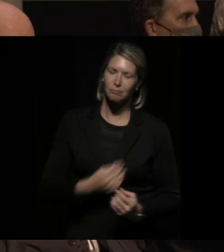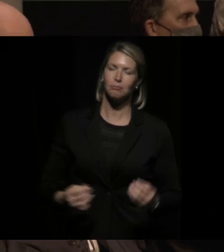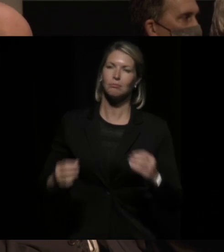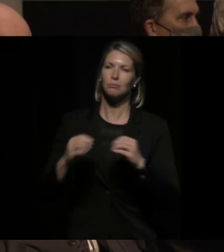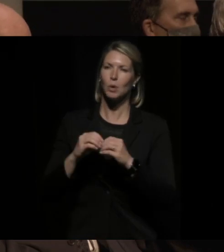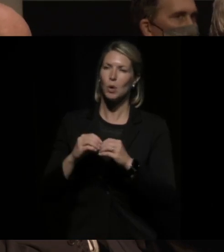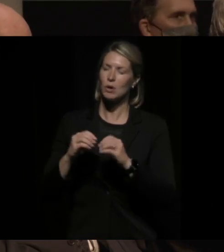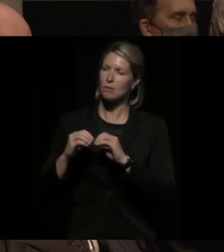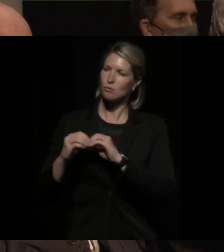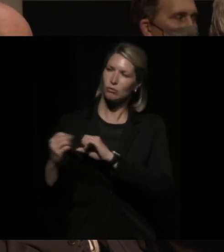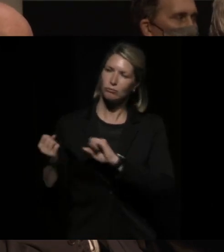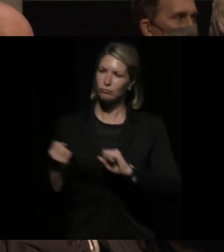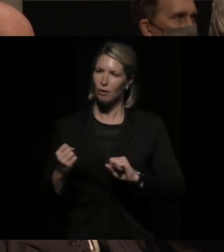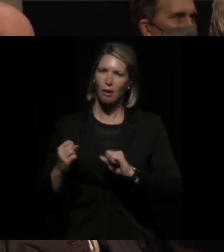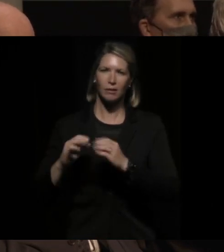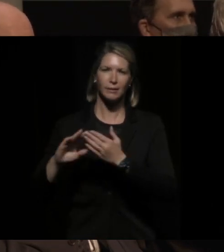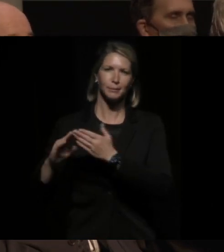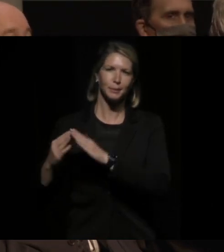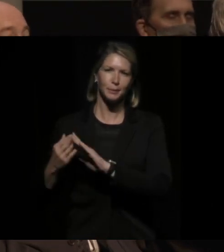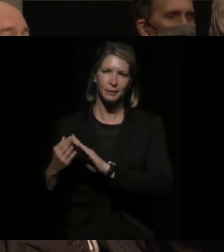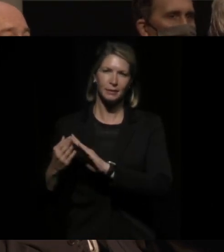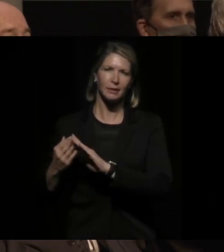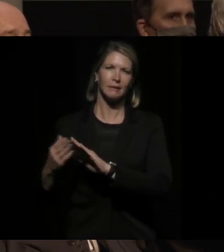society than ever before.